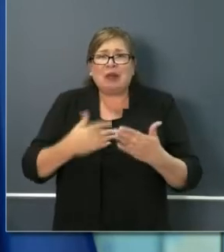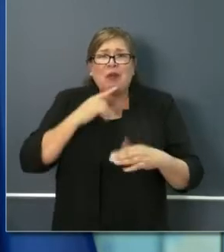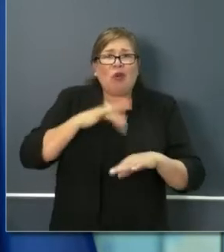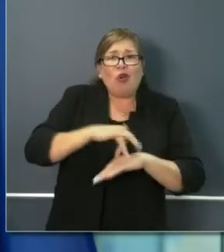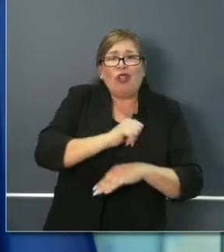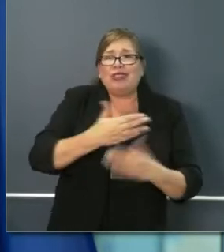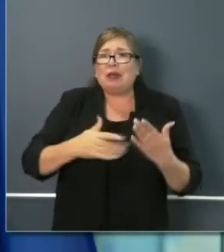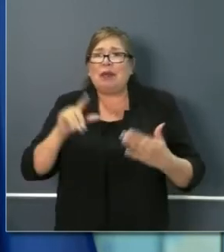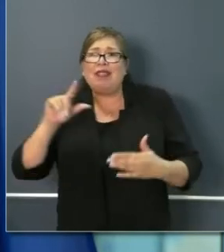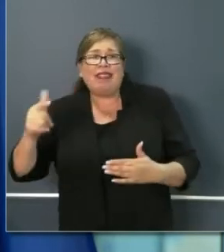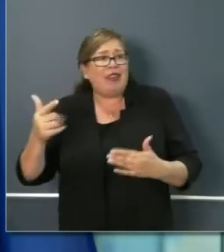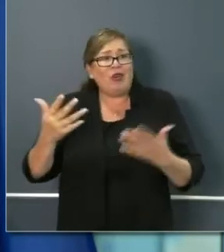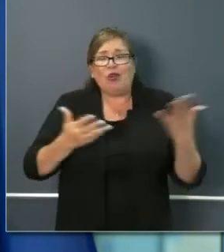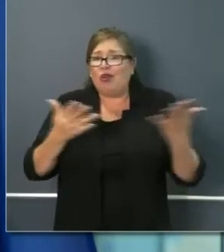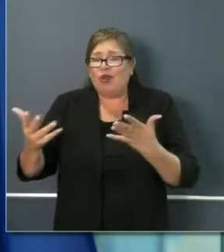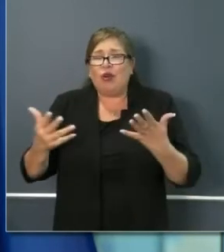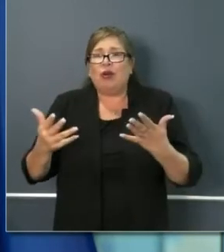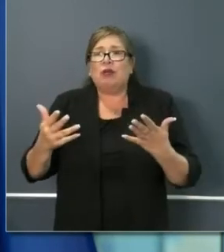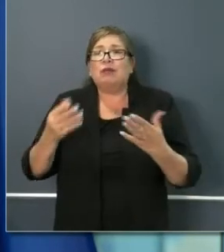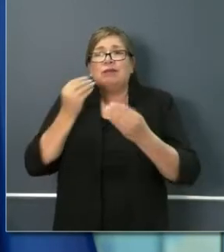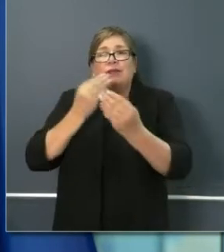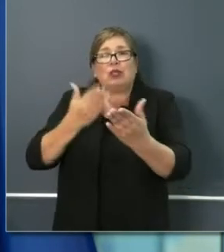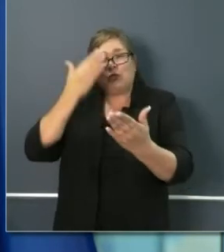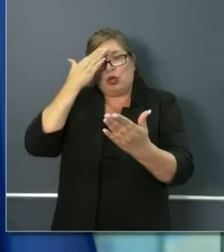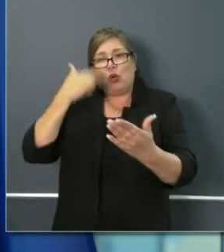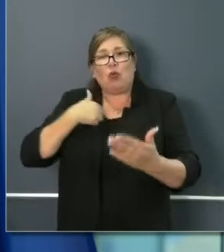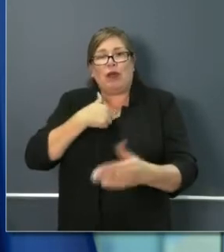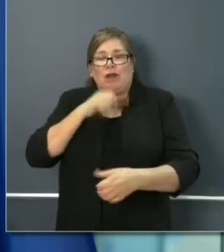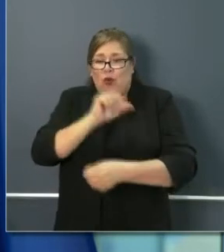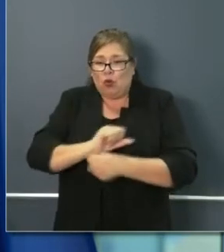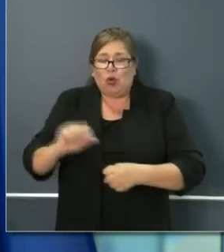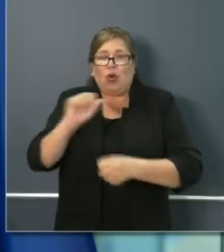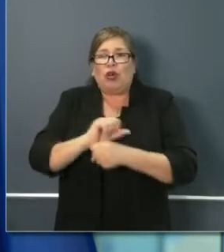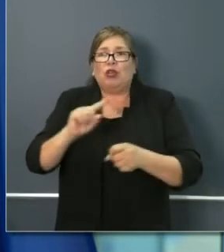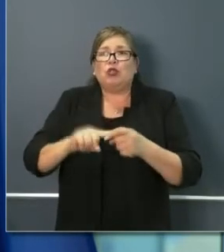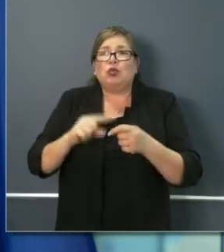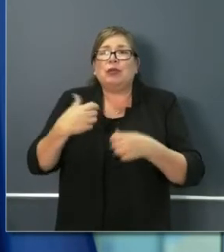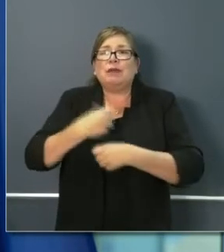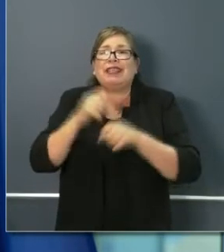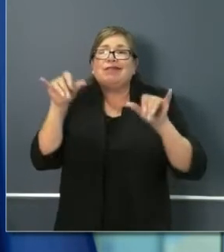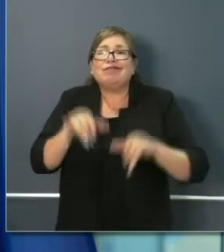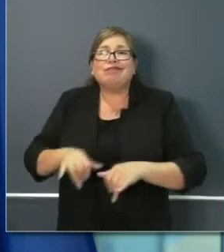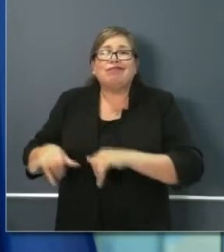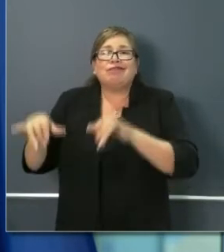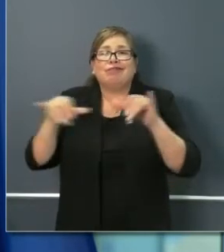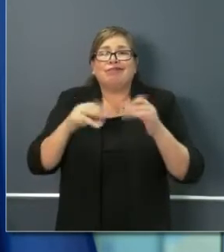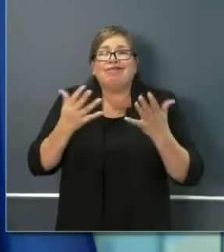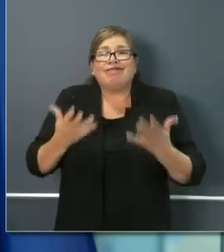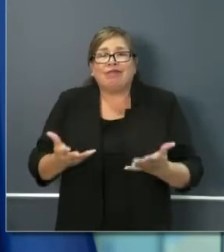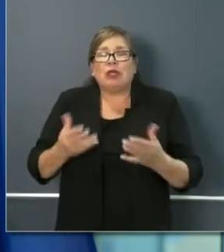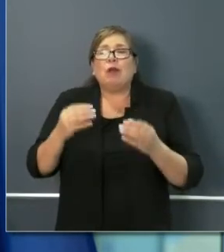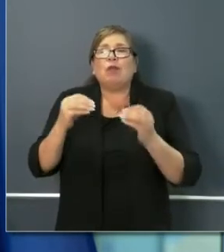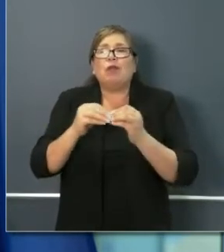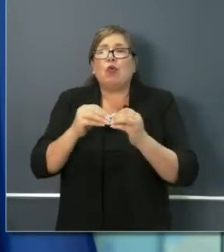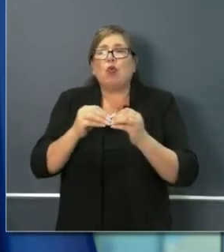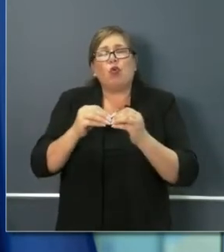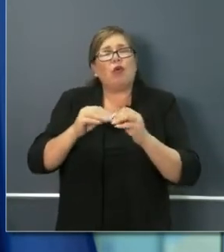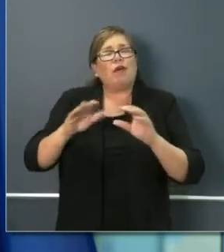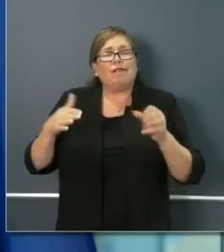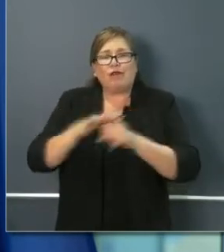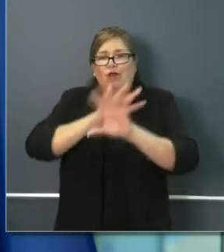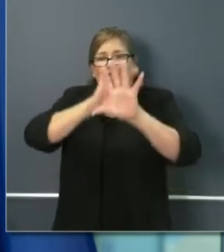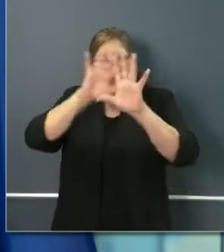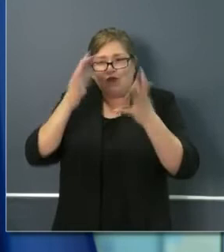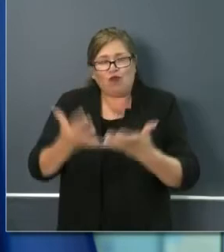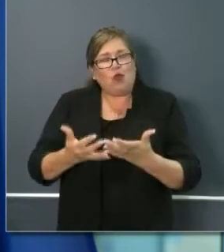to formalize a much more robust framework. And so I'm going to leave you with that expectation. And forgive